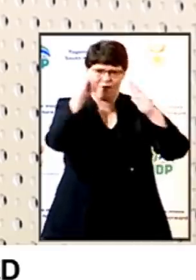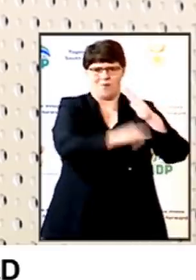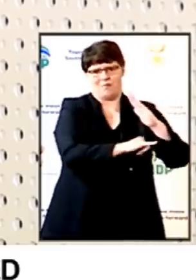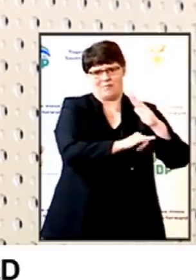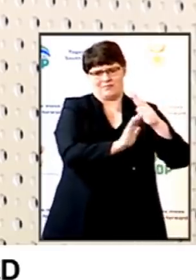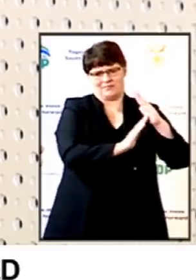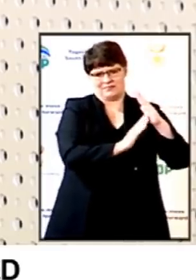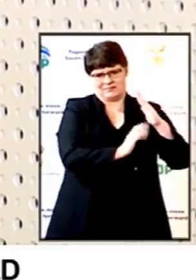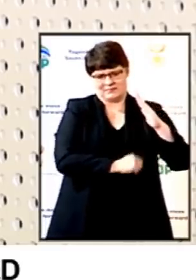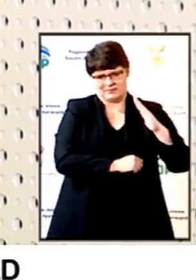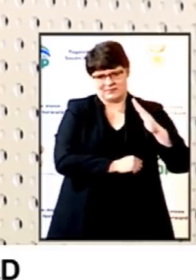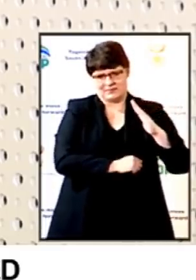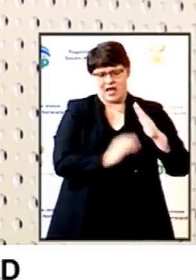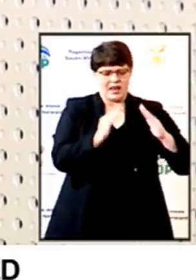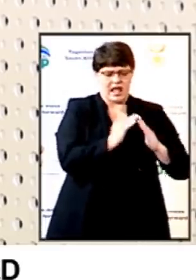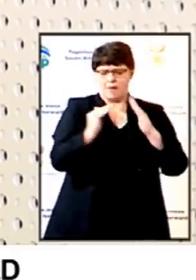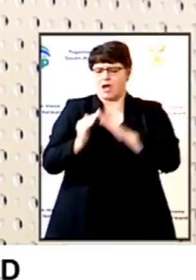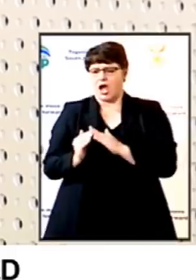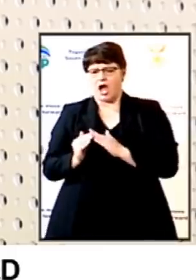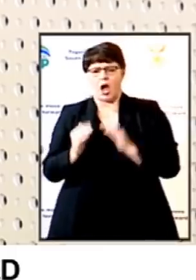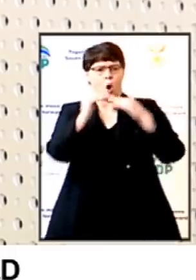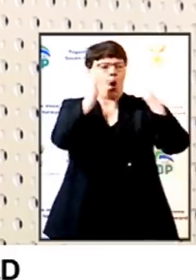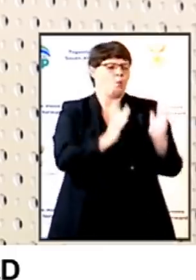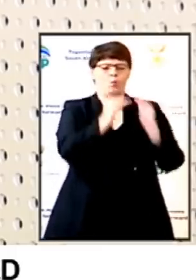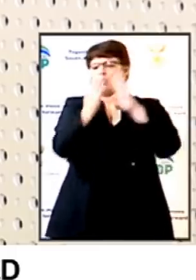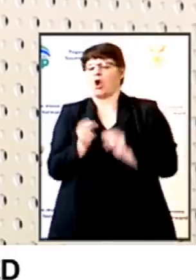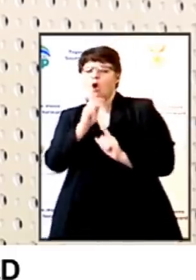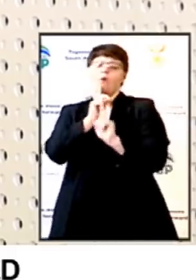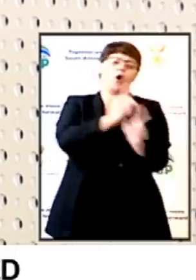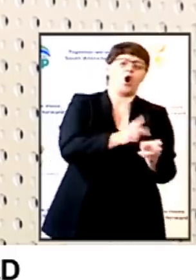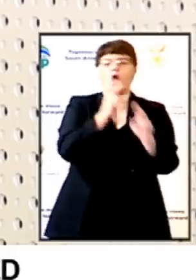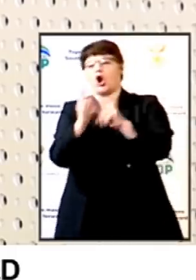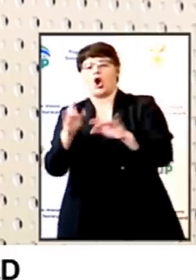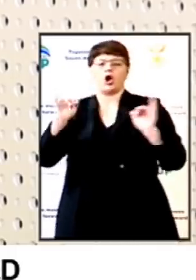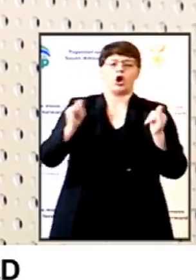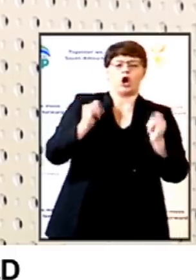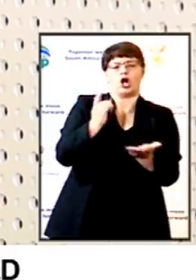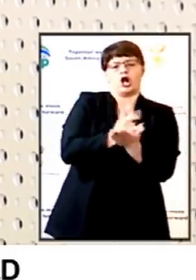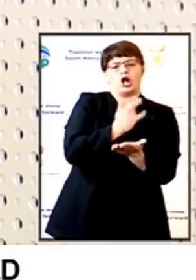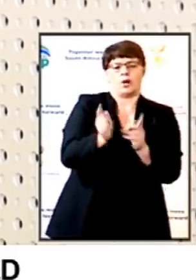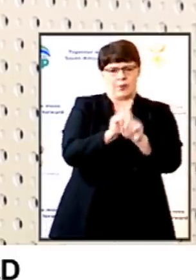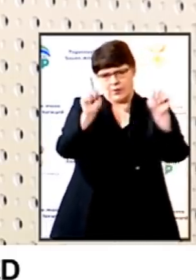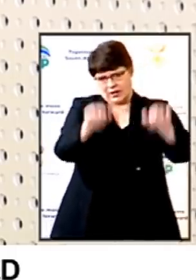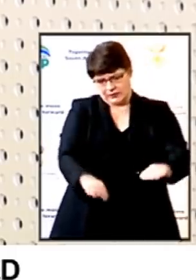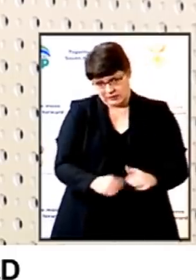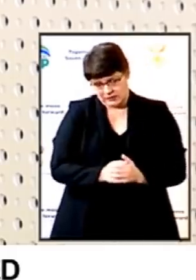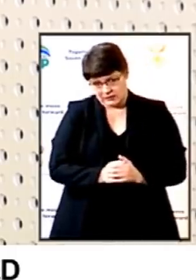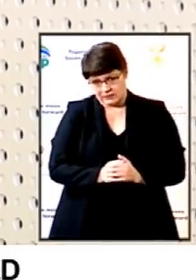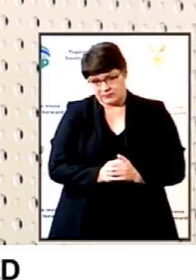your neighbors, visit your relatives. That is still not allowed.